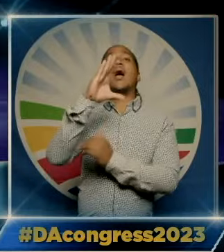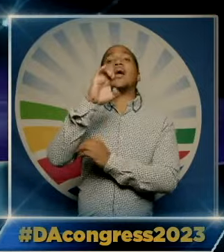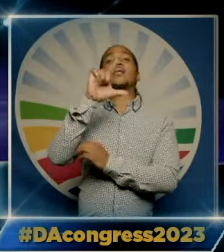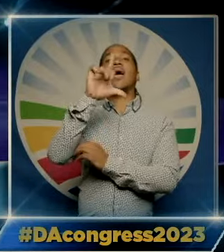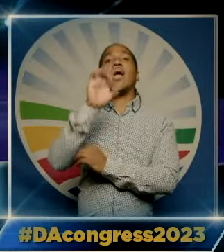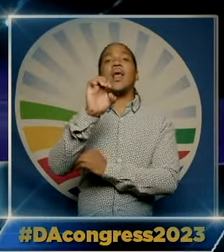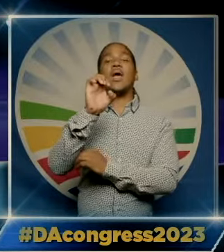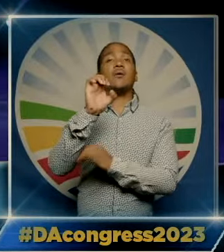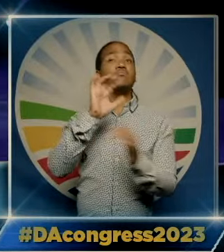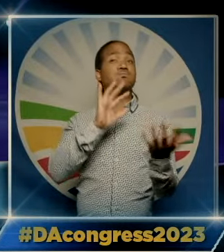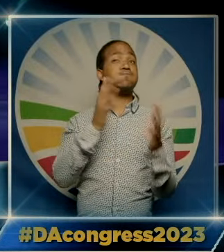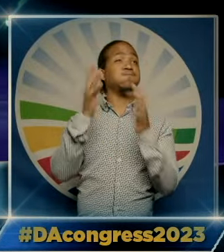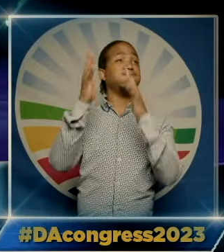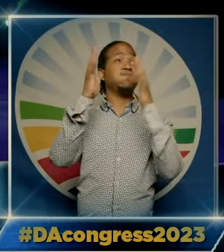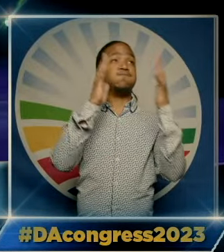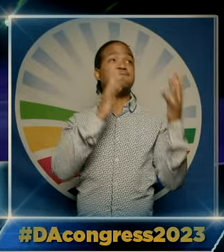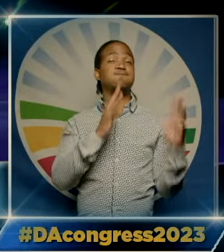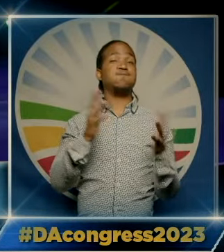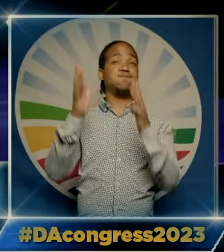Cele,